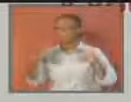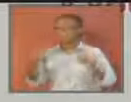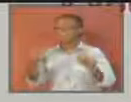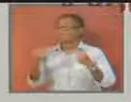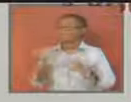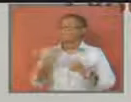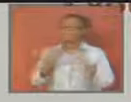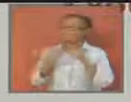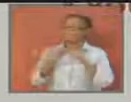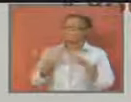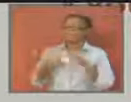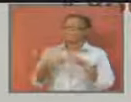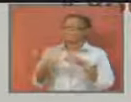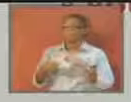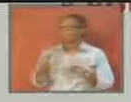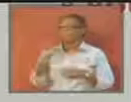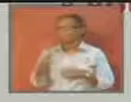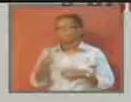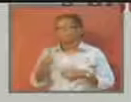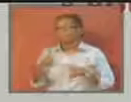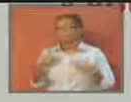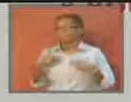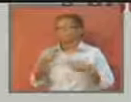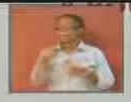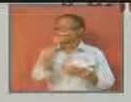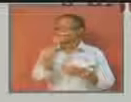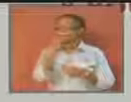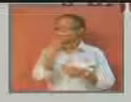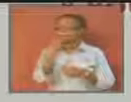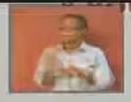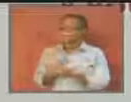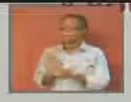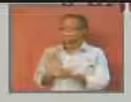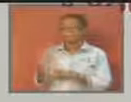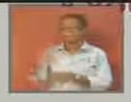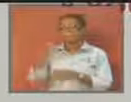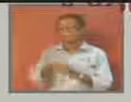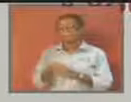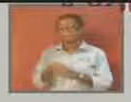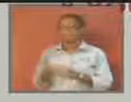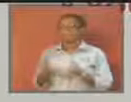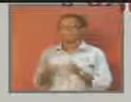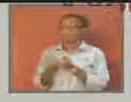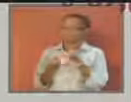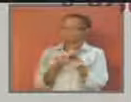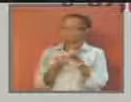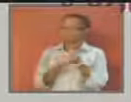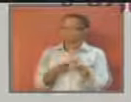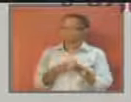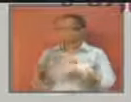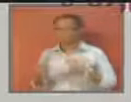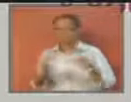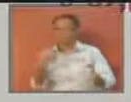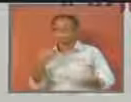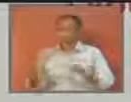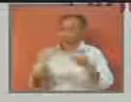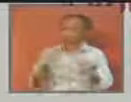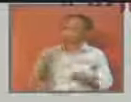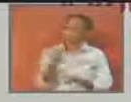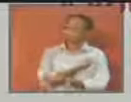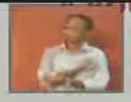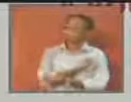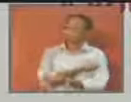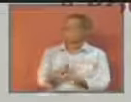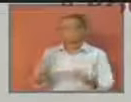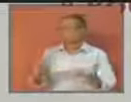into in the engagements with private sector that is ongoing and that will continue, which of course started with the Supermarkets Association, with the Trinidad and